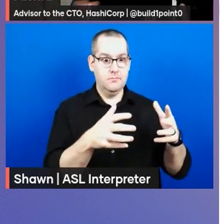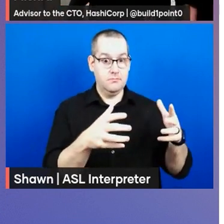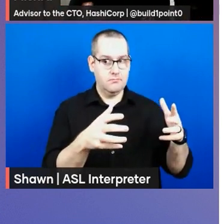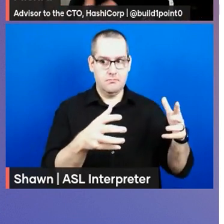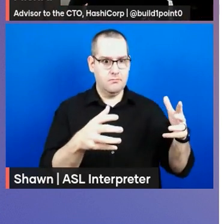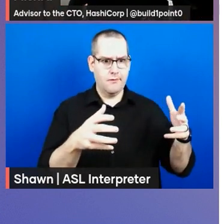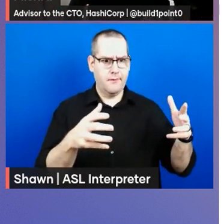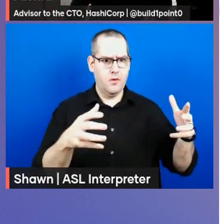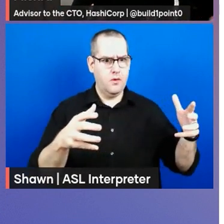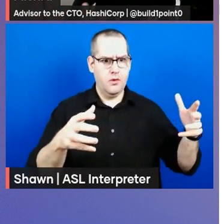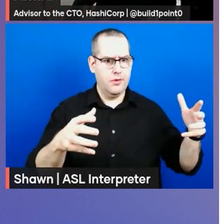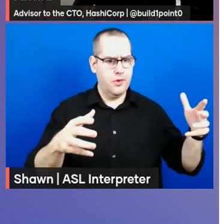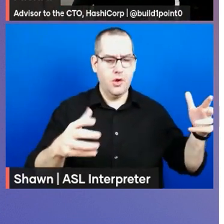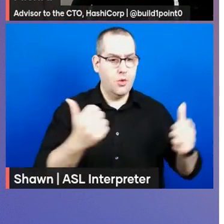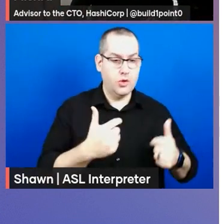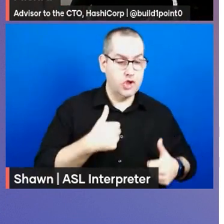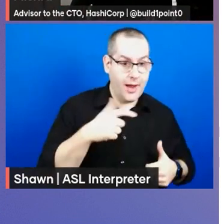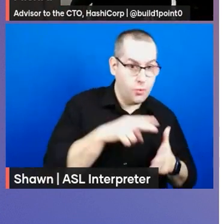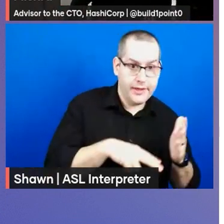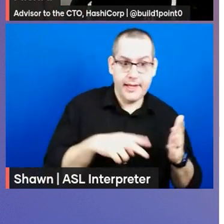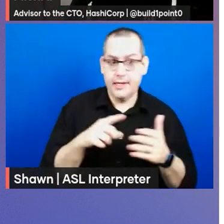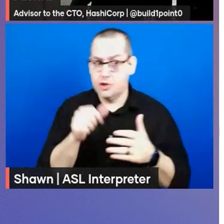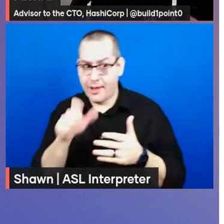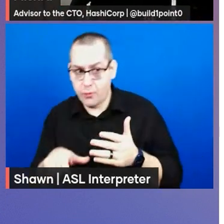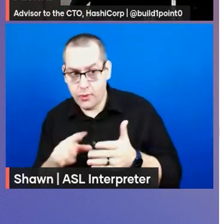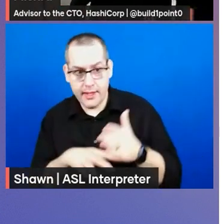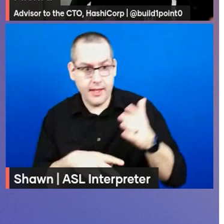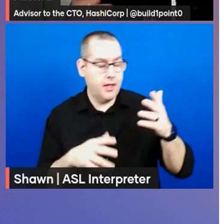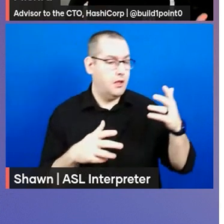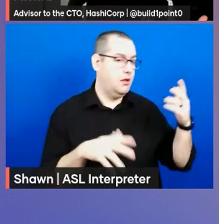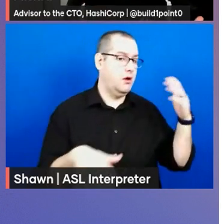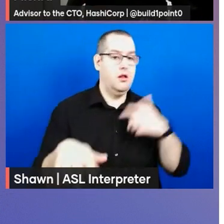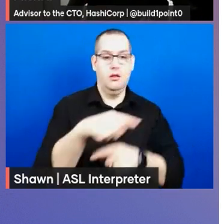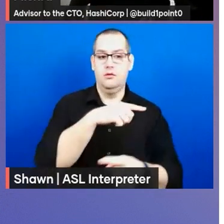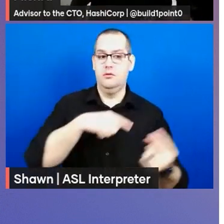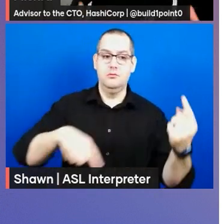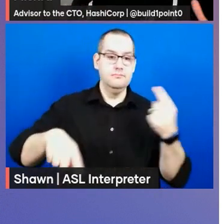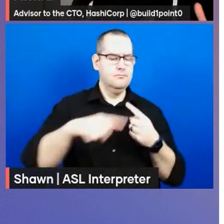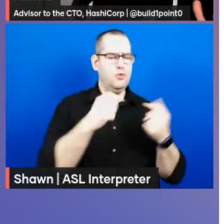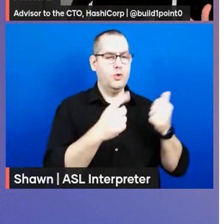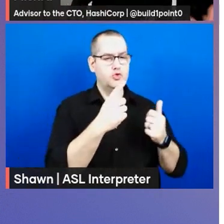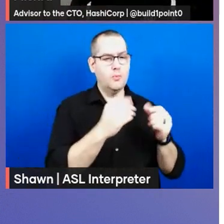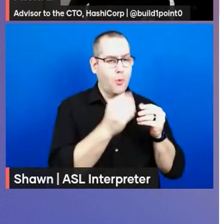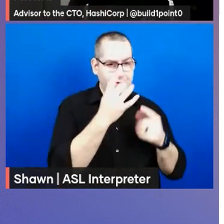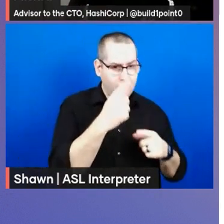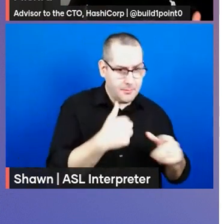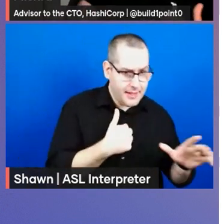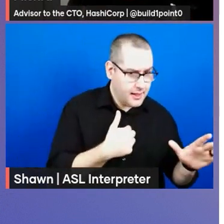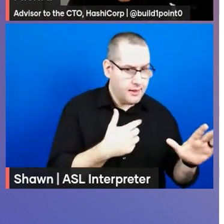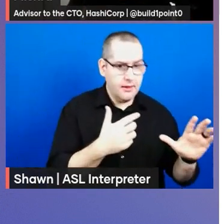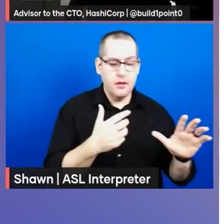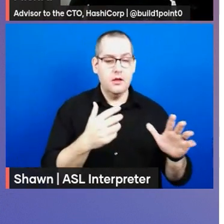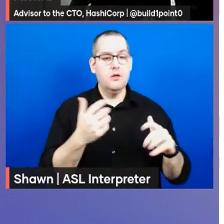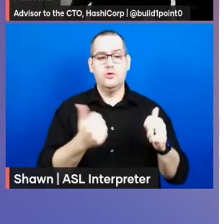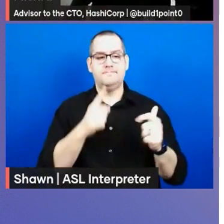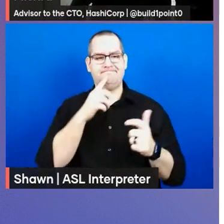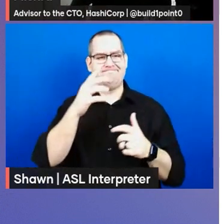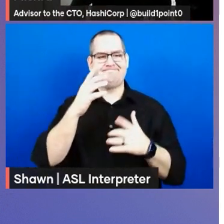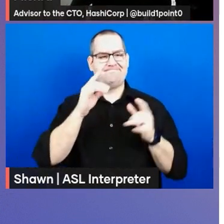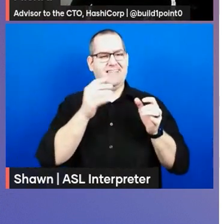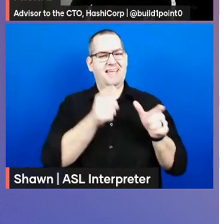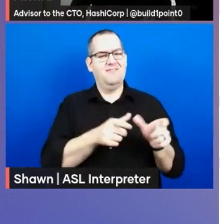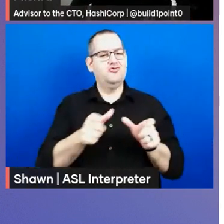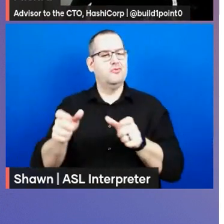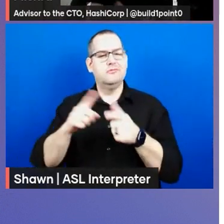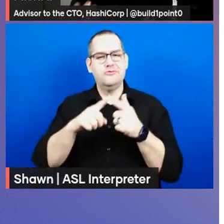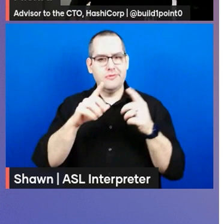track. Which one should you read? Which one should you not read? And, which one interests you? So it becomes quite difficult as an individual consuming some of these